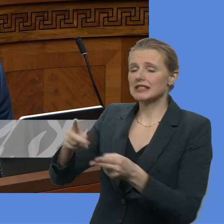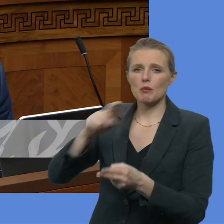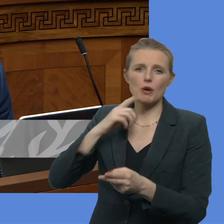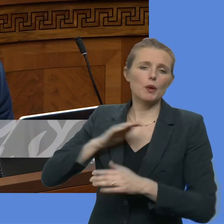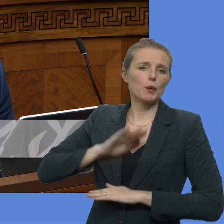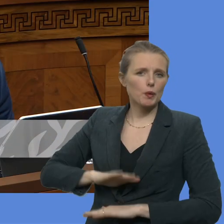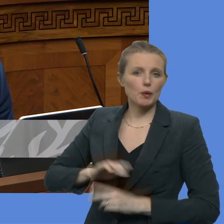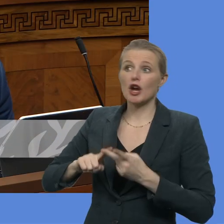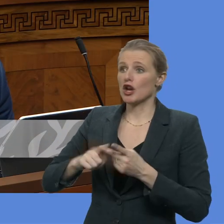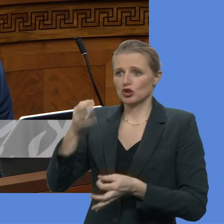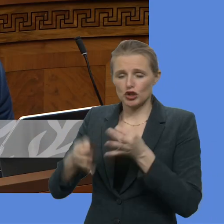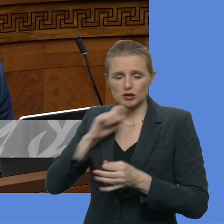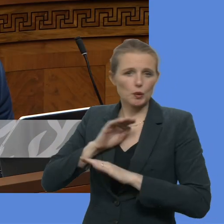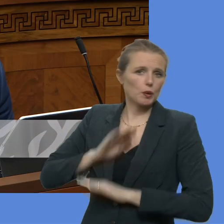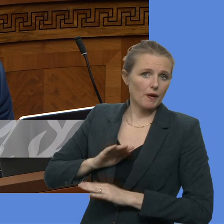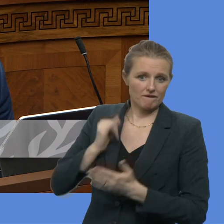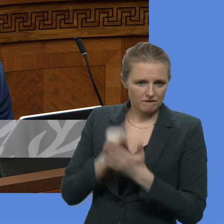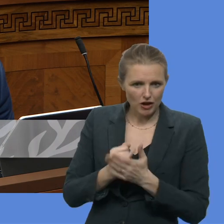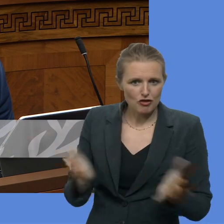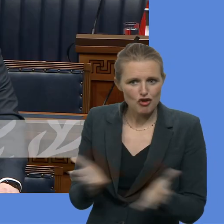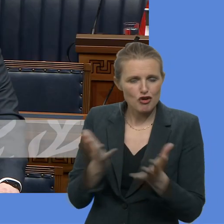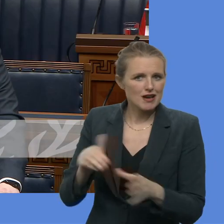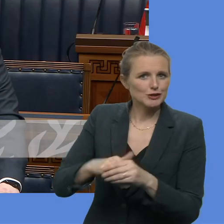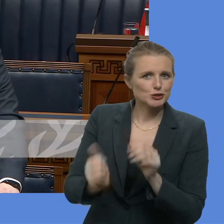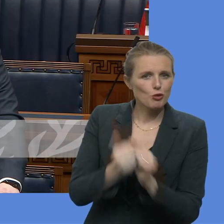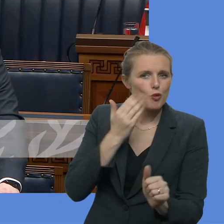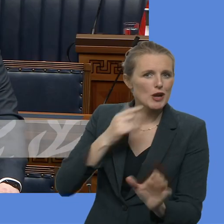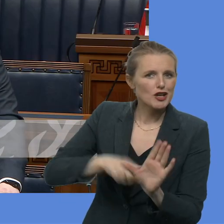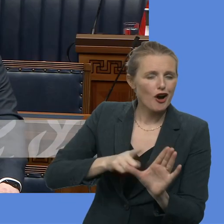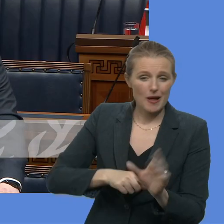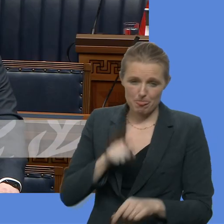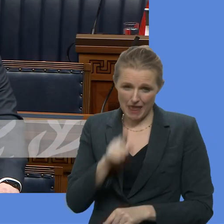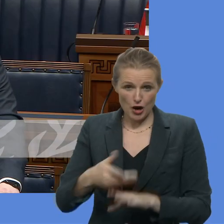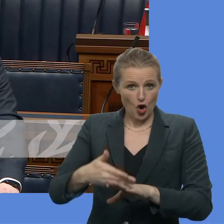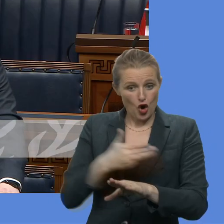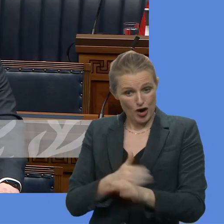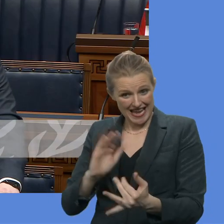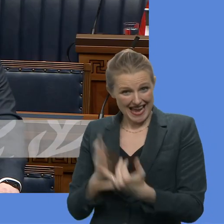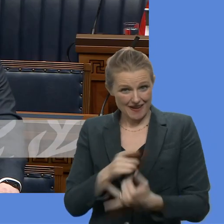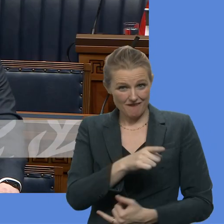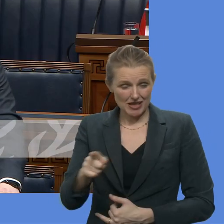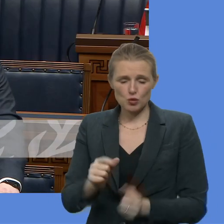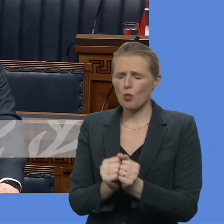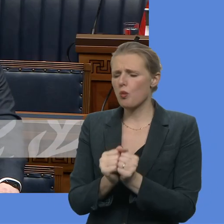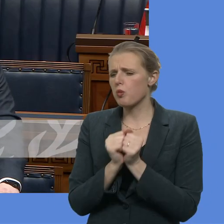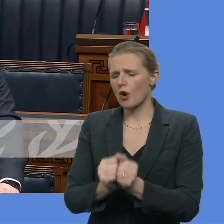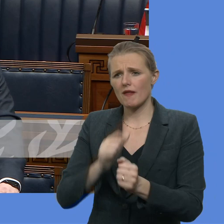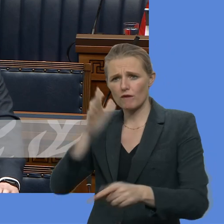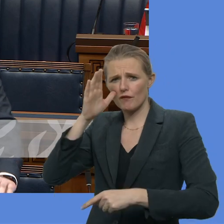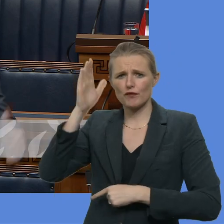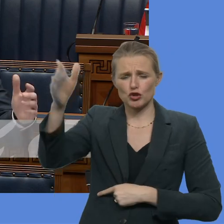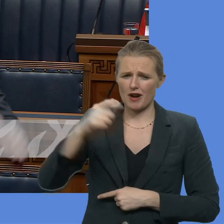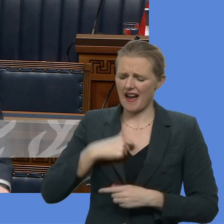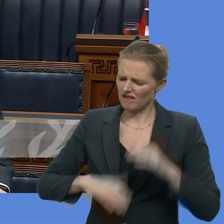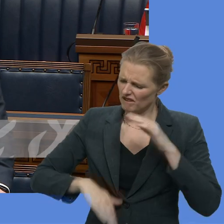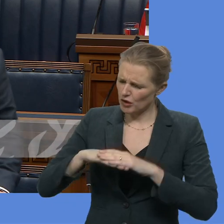justice system, and on other departments that are short of money. This is a type of early intervention that really pays off, and it's one that I fully support,